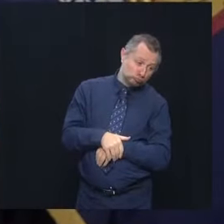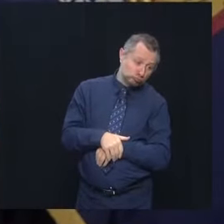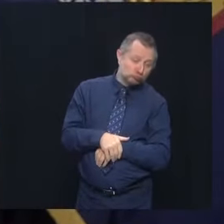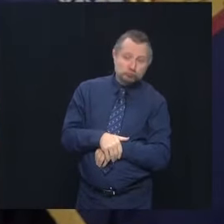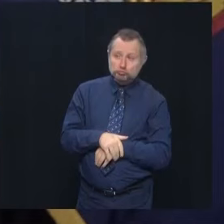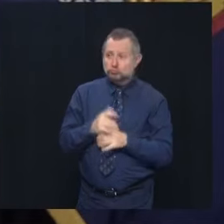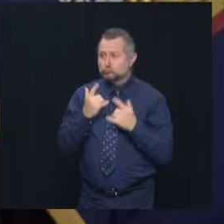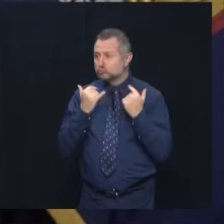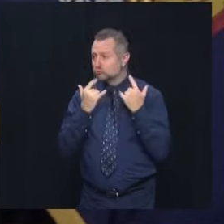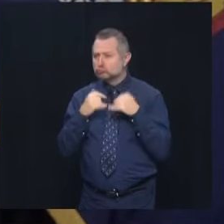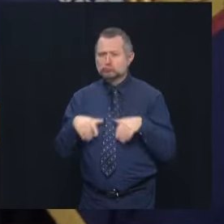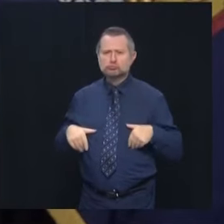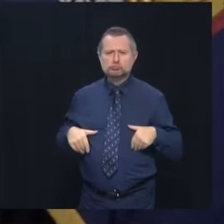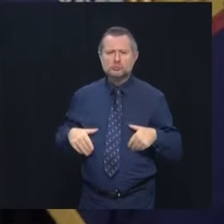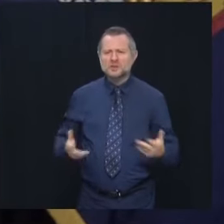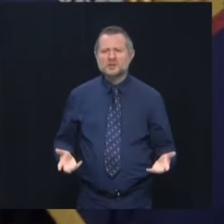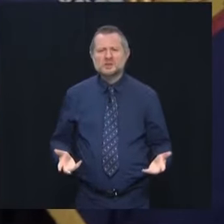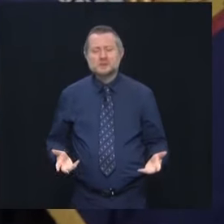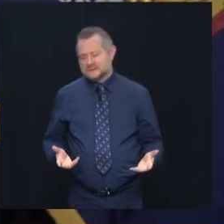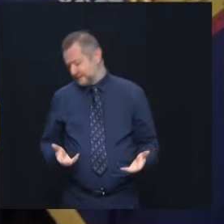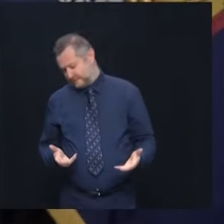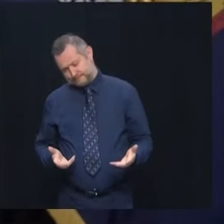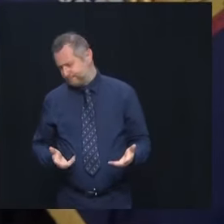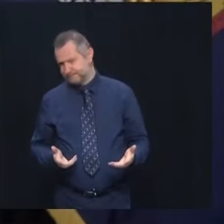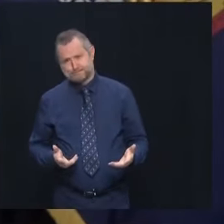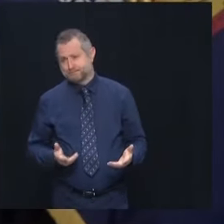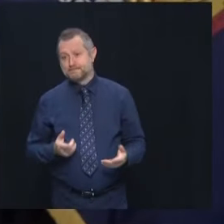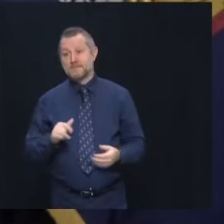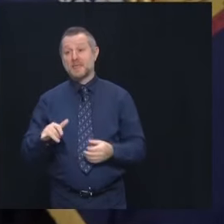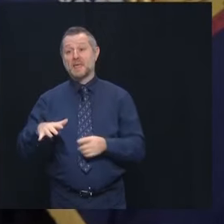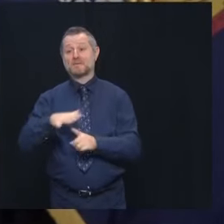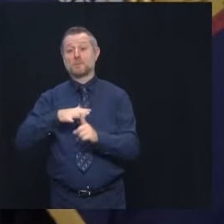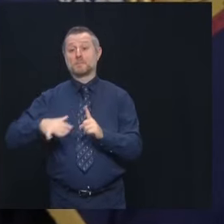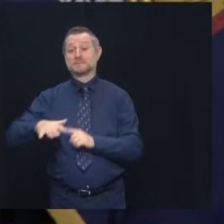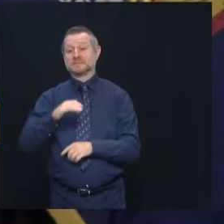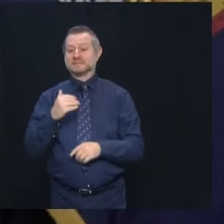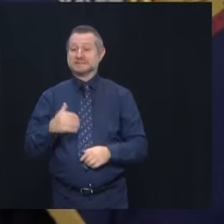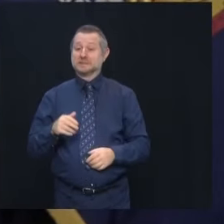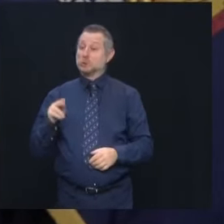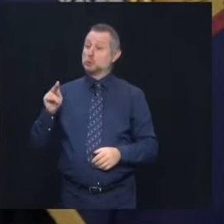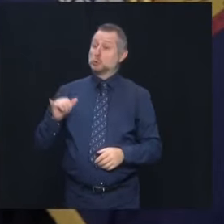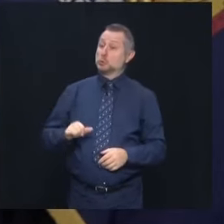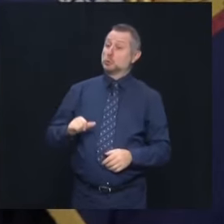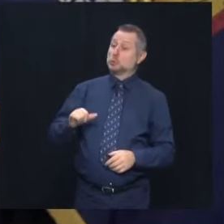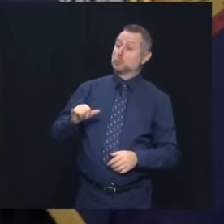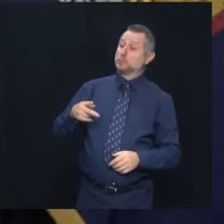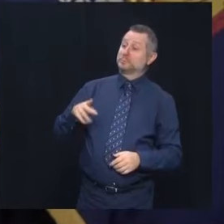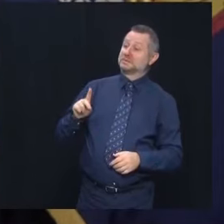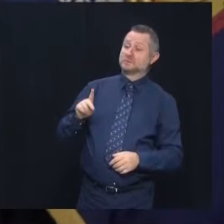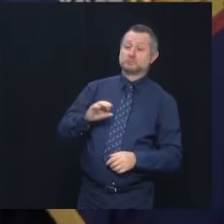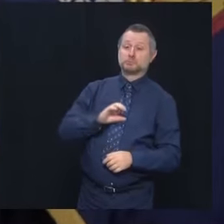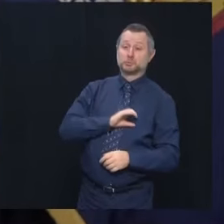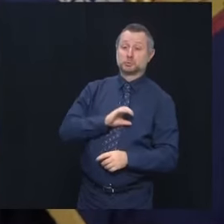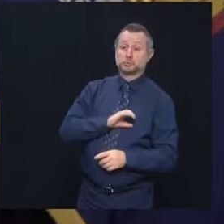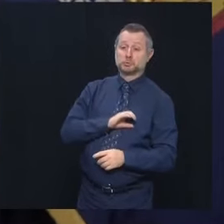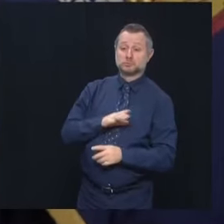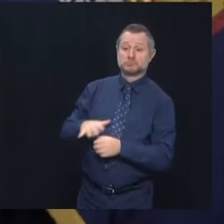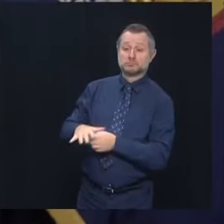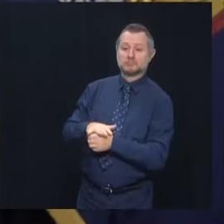Part of it is the environment, you know, the NYPD tension with the community.